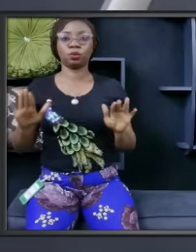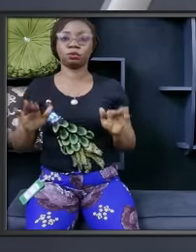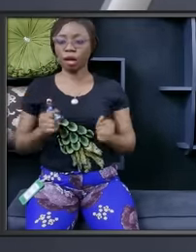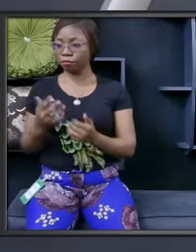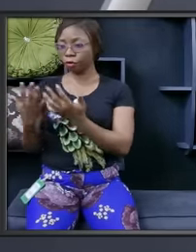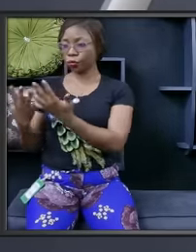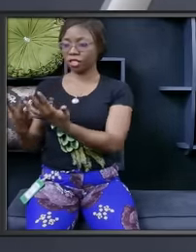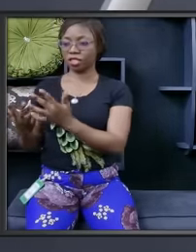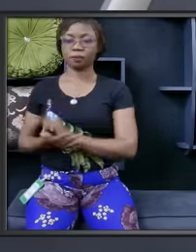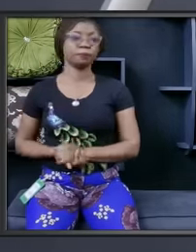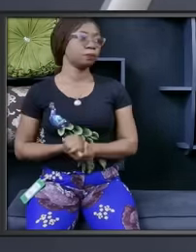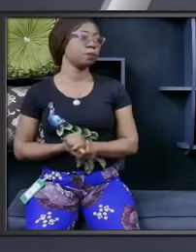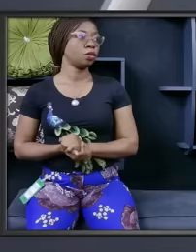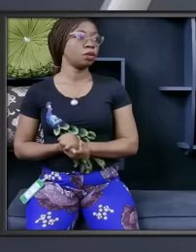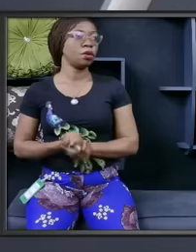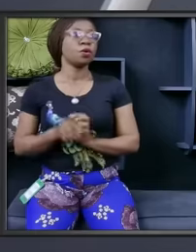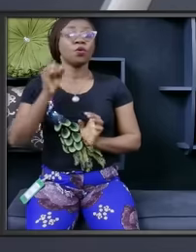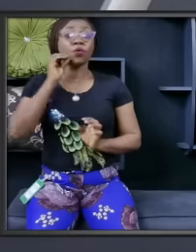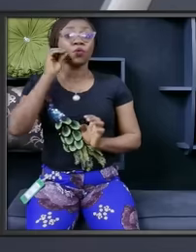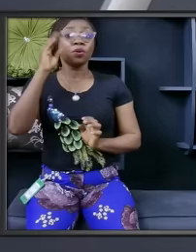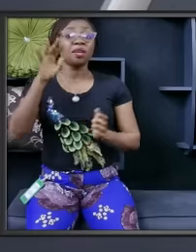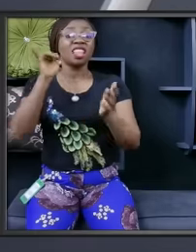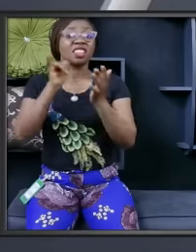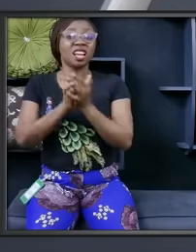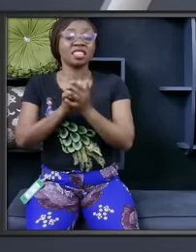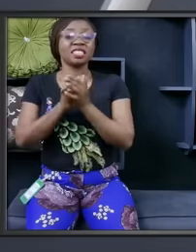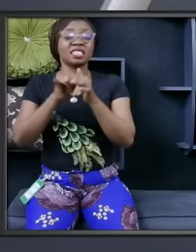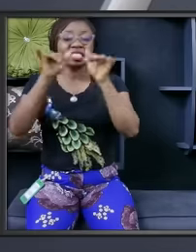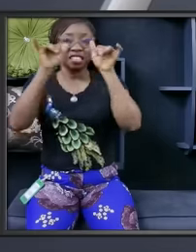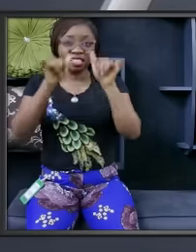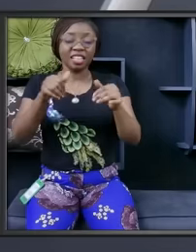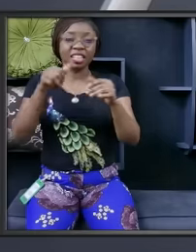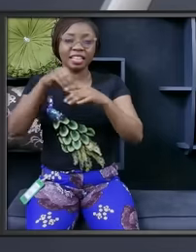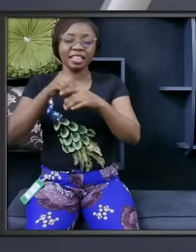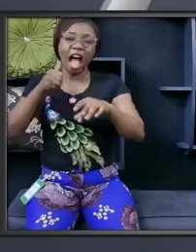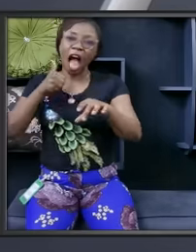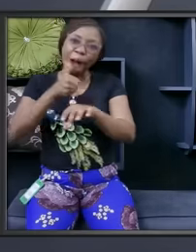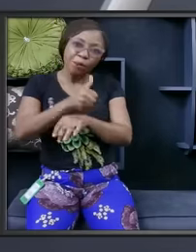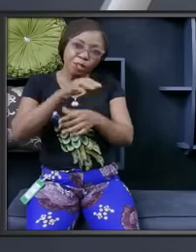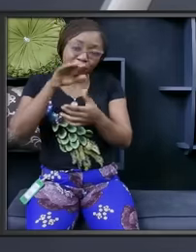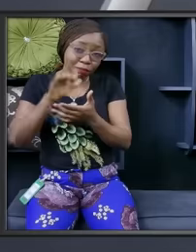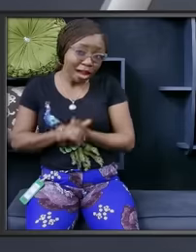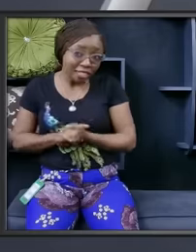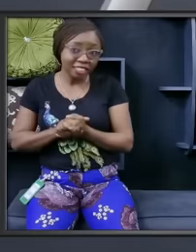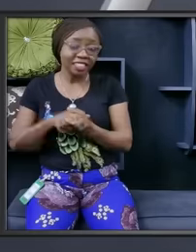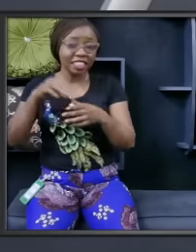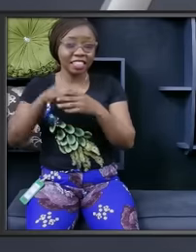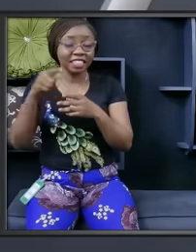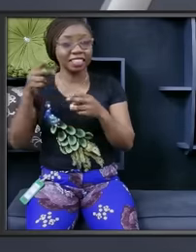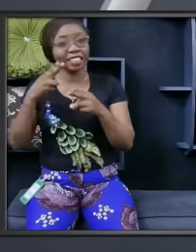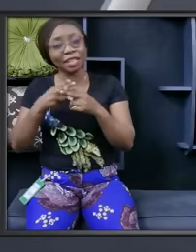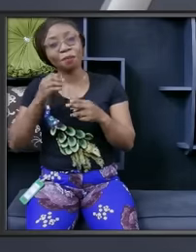dear. Women, where they stay for abusive, inside abusive marriage, in the name of,